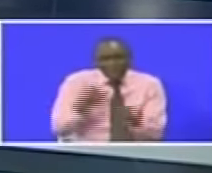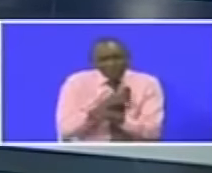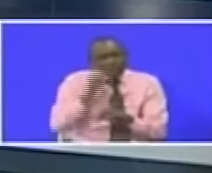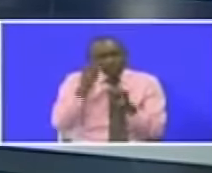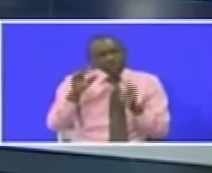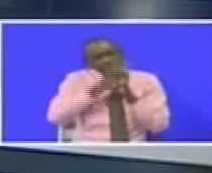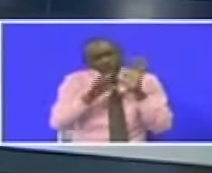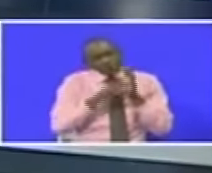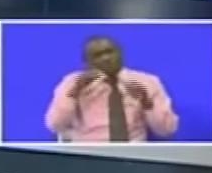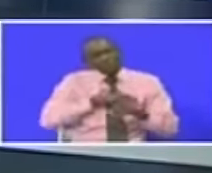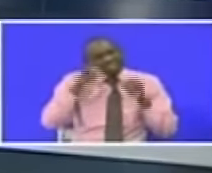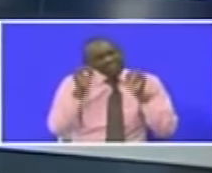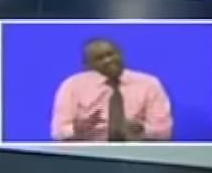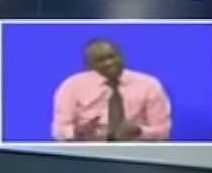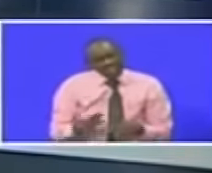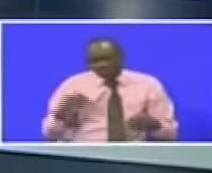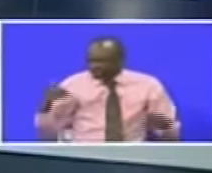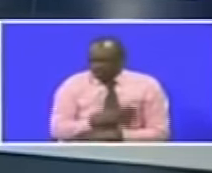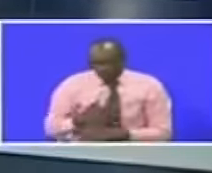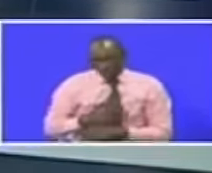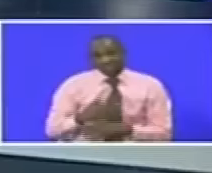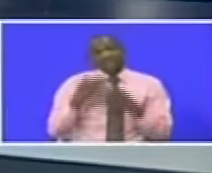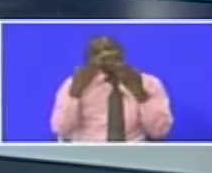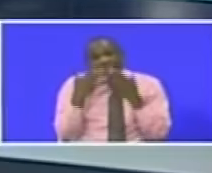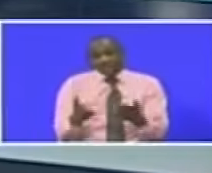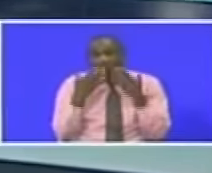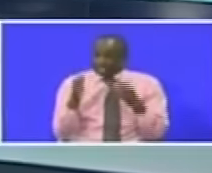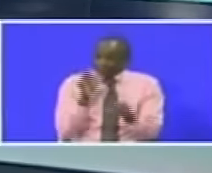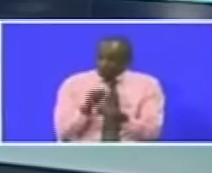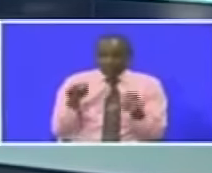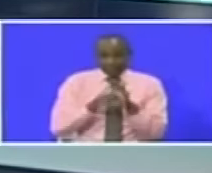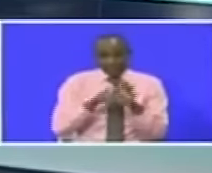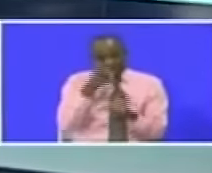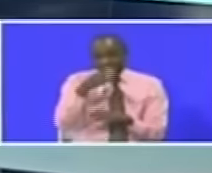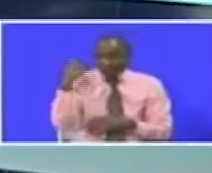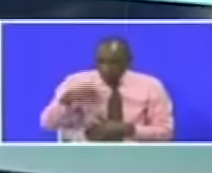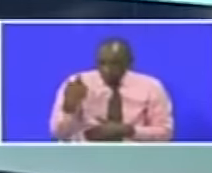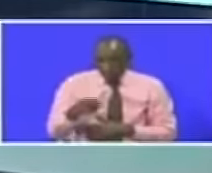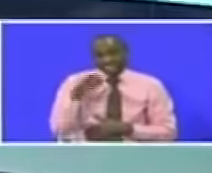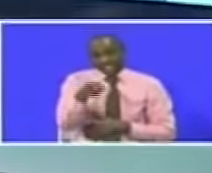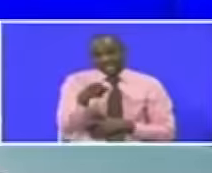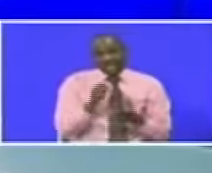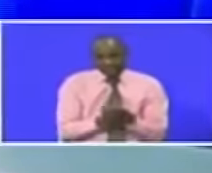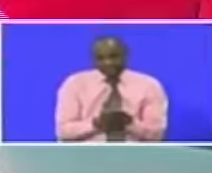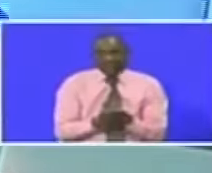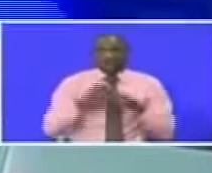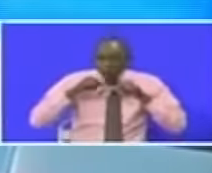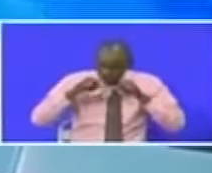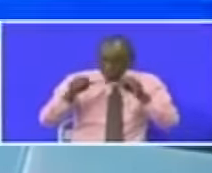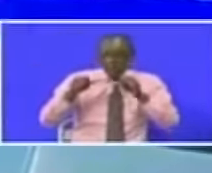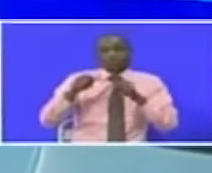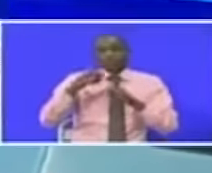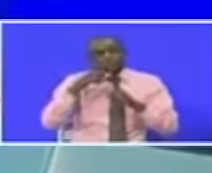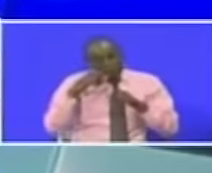new constitution. Those are your views tonight, and we thank you for participating, as always, in our Twitter poll. Please continue